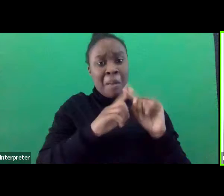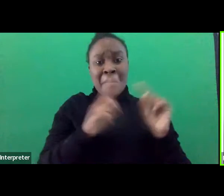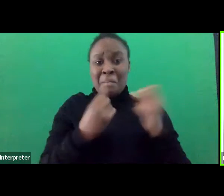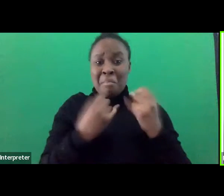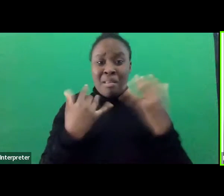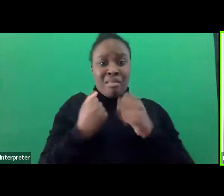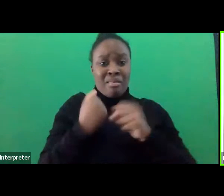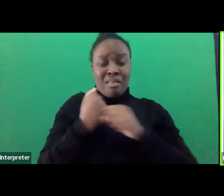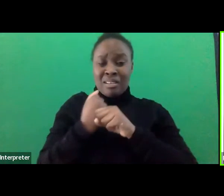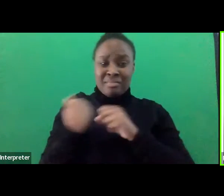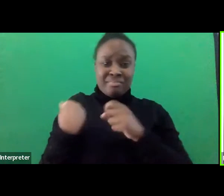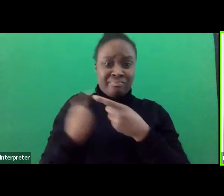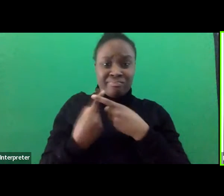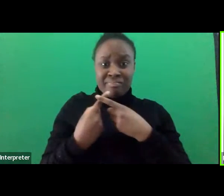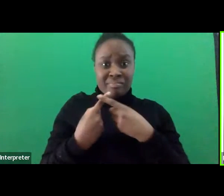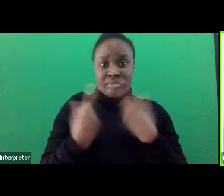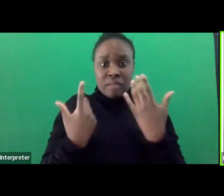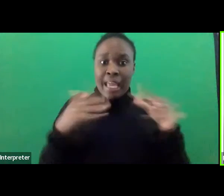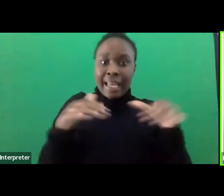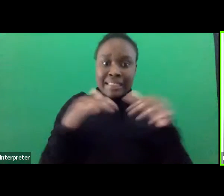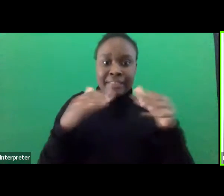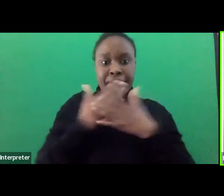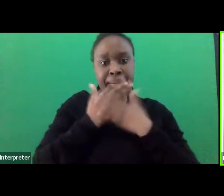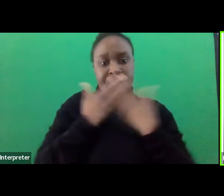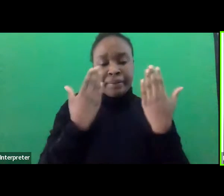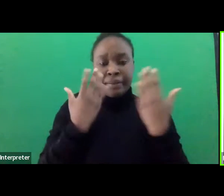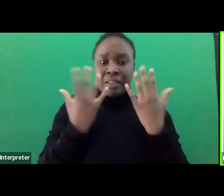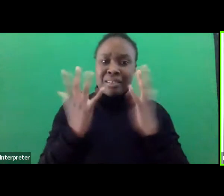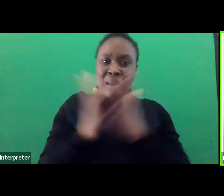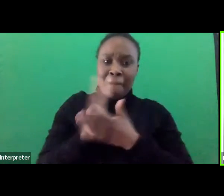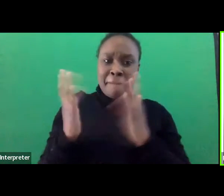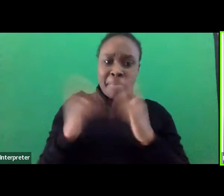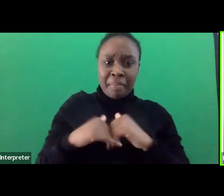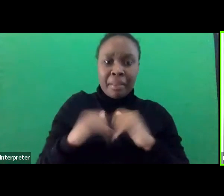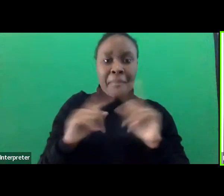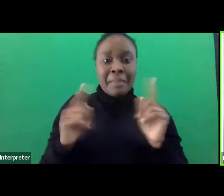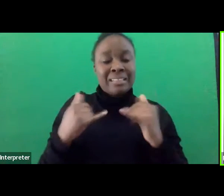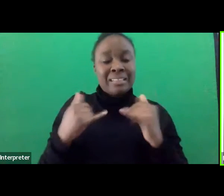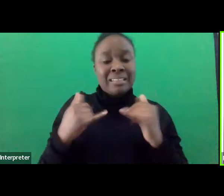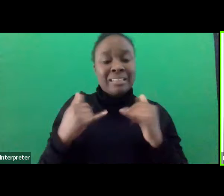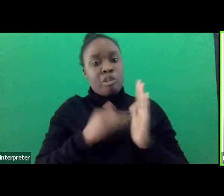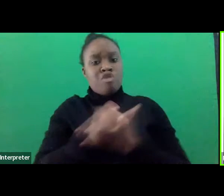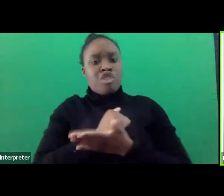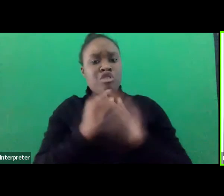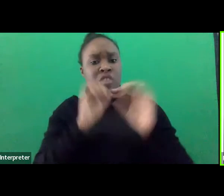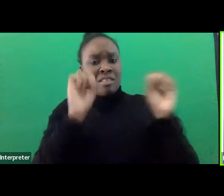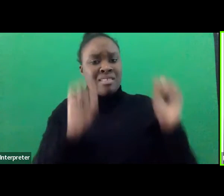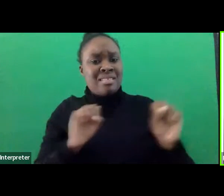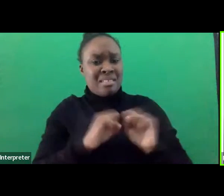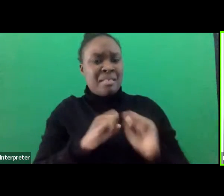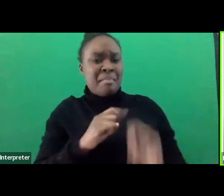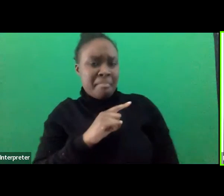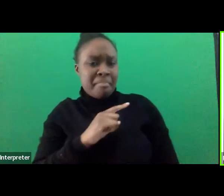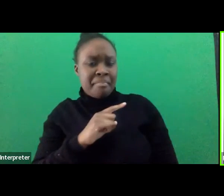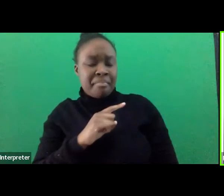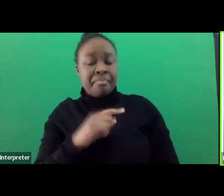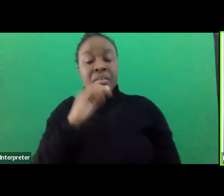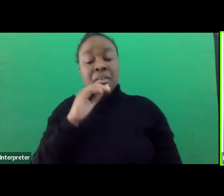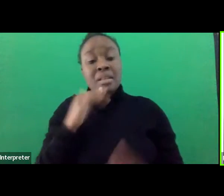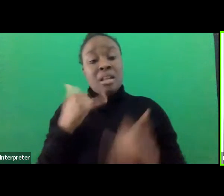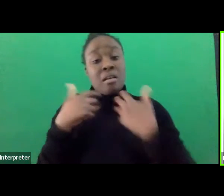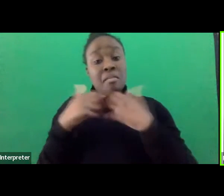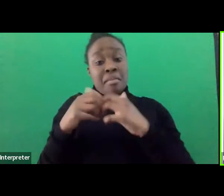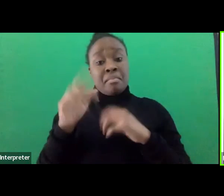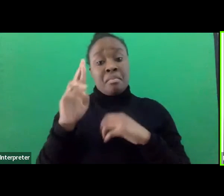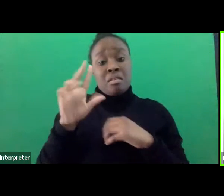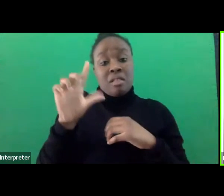a great deal of years. So for us, enrolling on the RLA system, and for